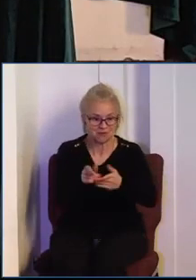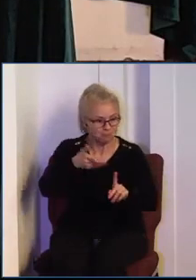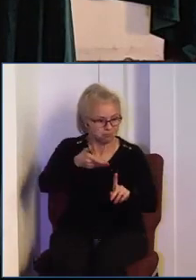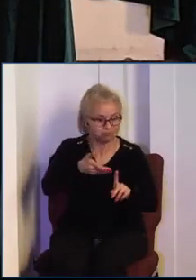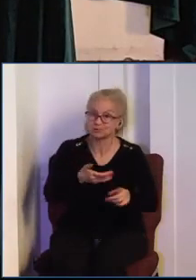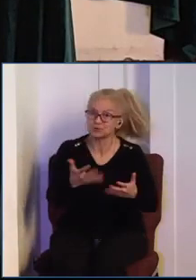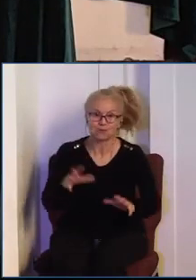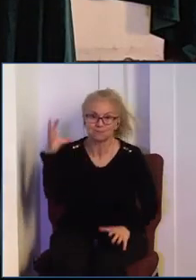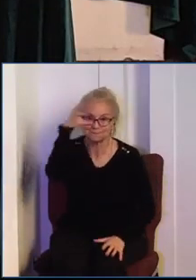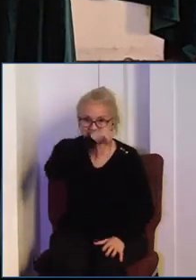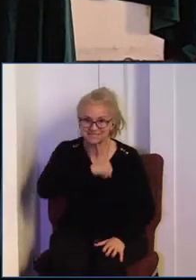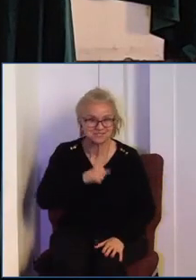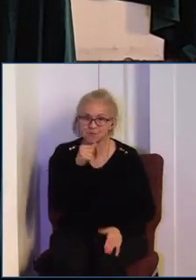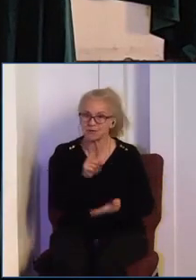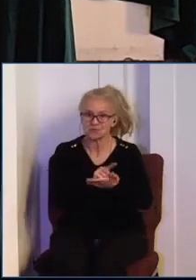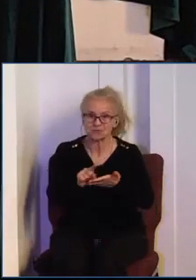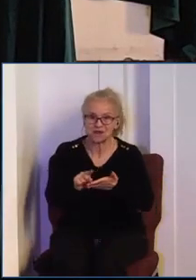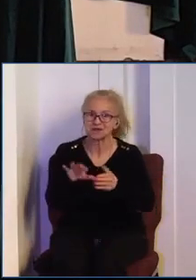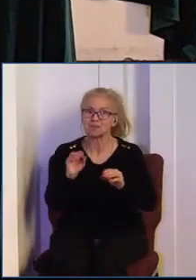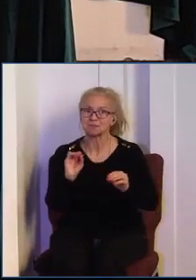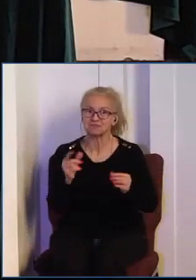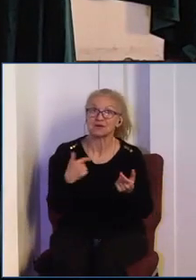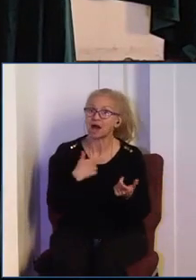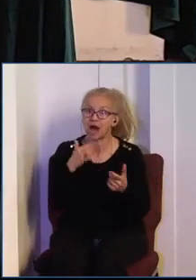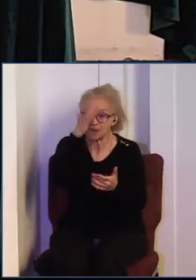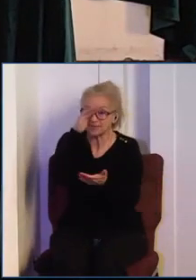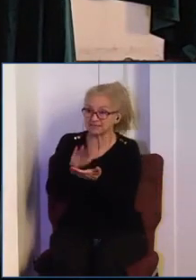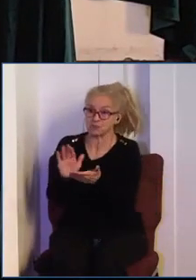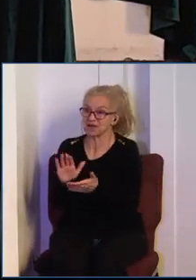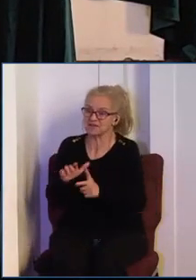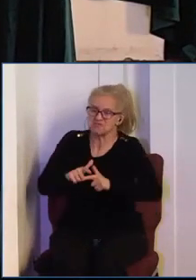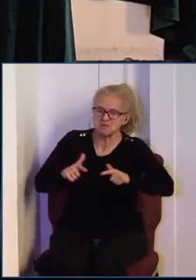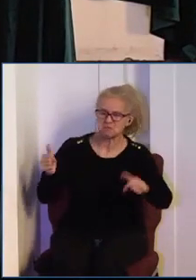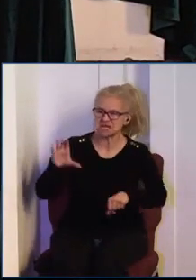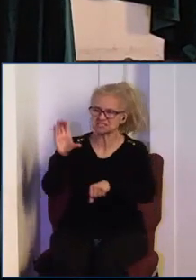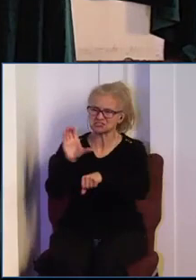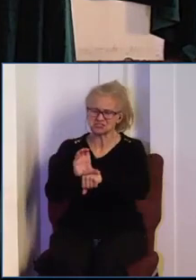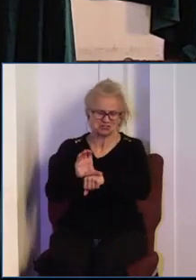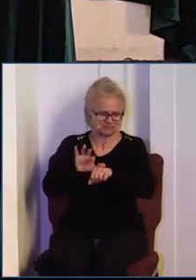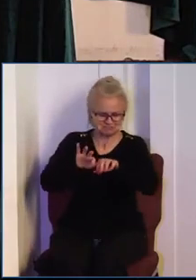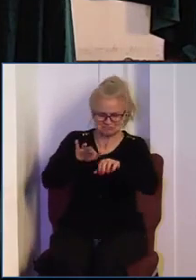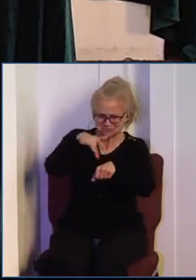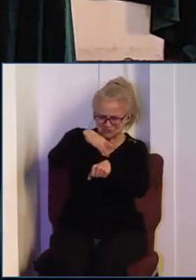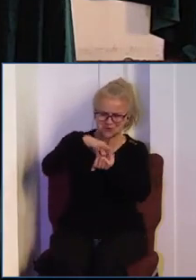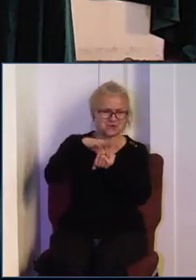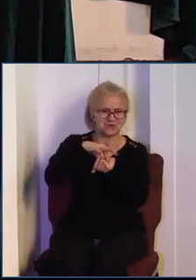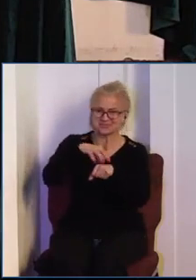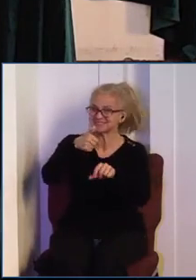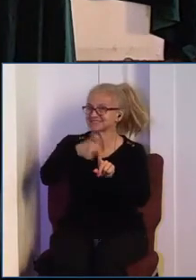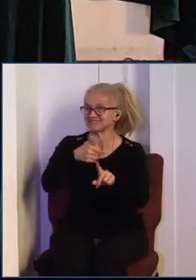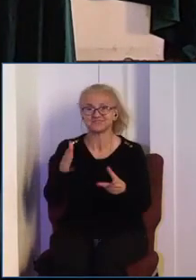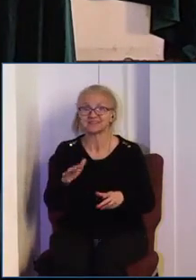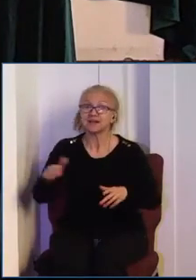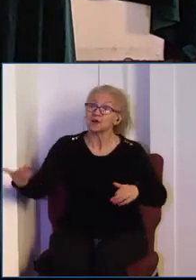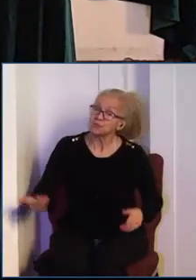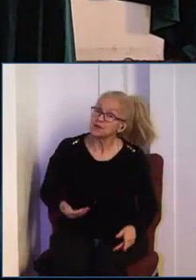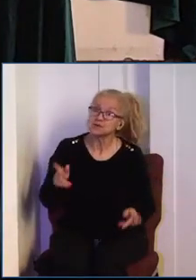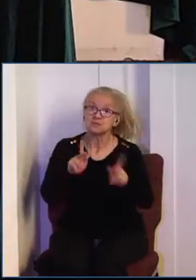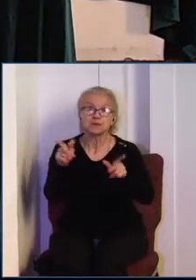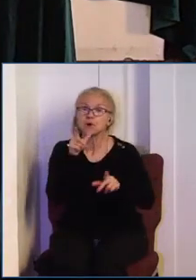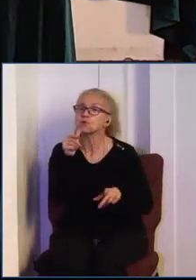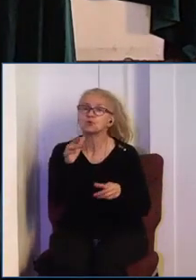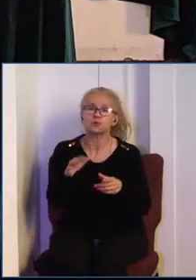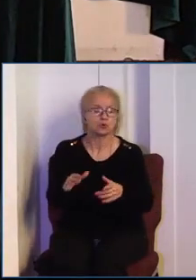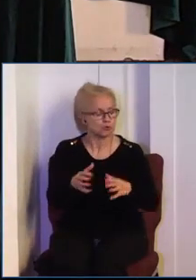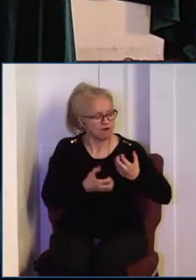want to miss one week of being in what I believe is the greatest church on earth. We also want to welcome those of you who are so